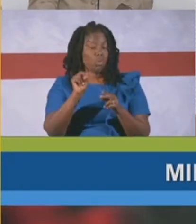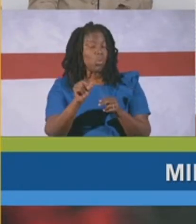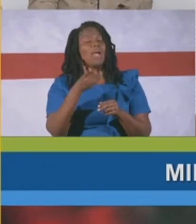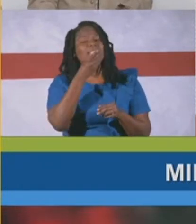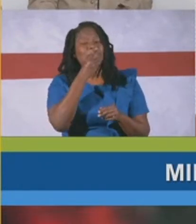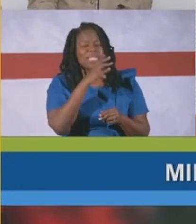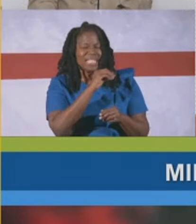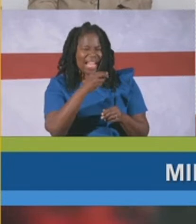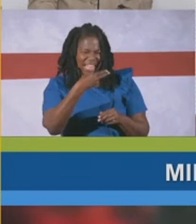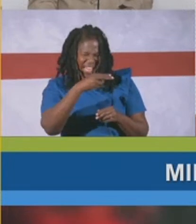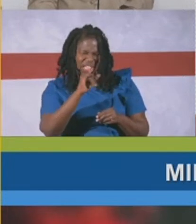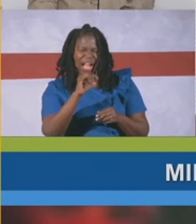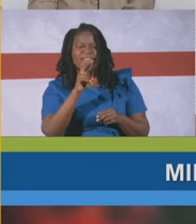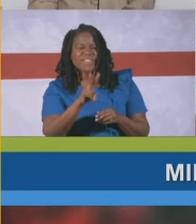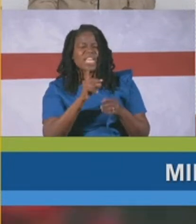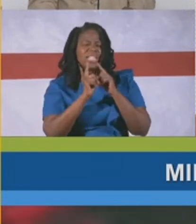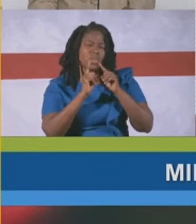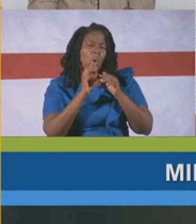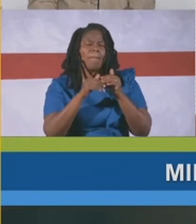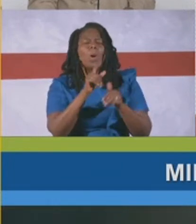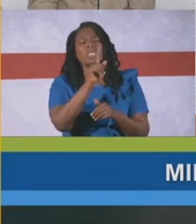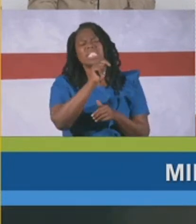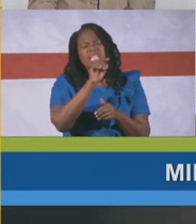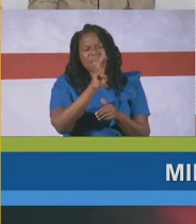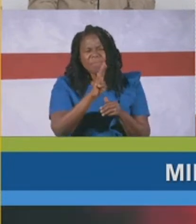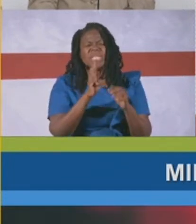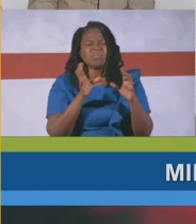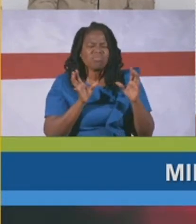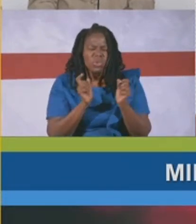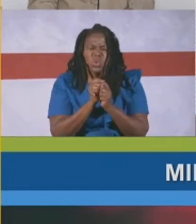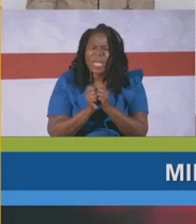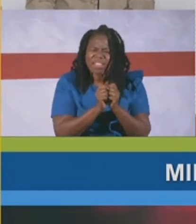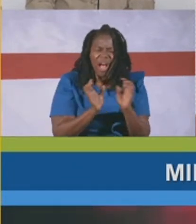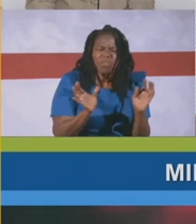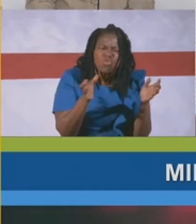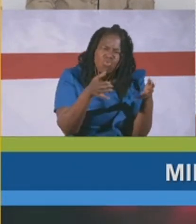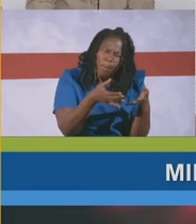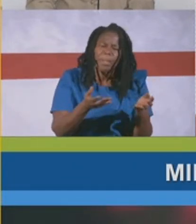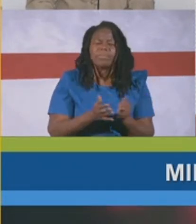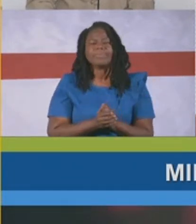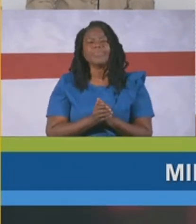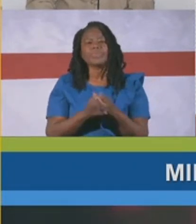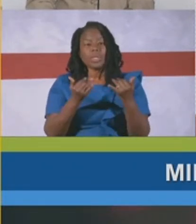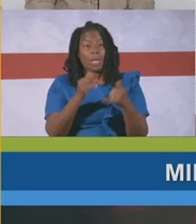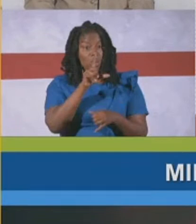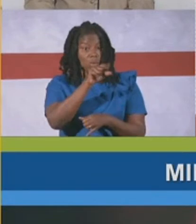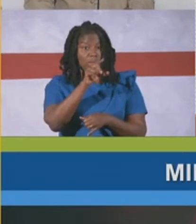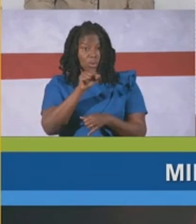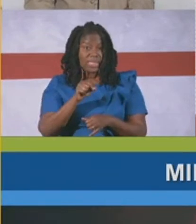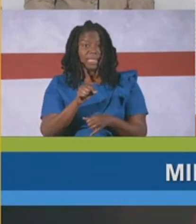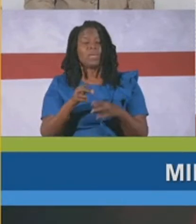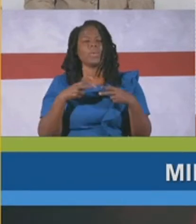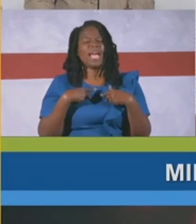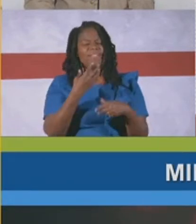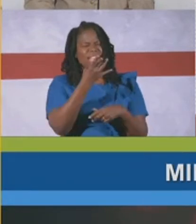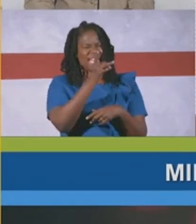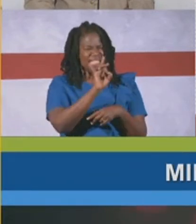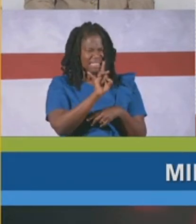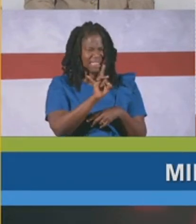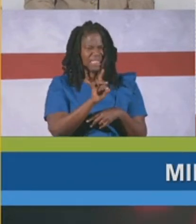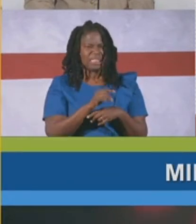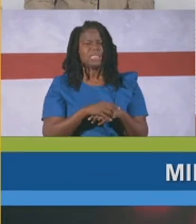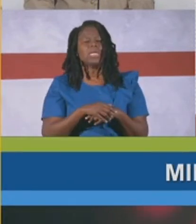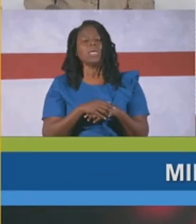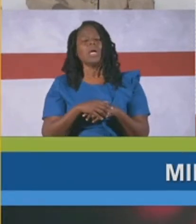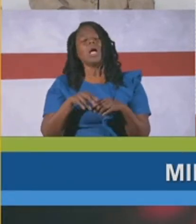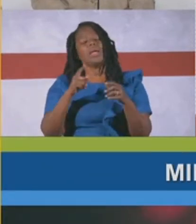TB. So the total number of cases we had with diabetes was in 2020 was 18, and in